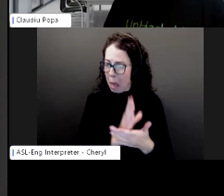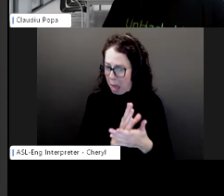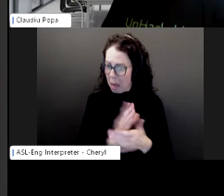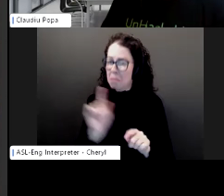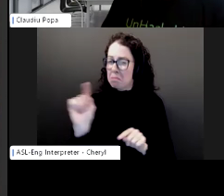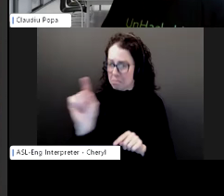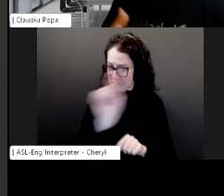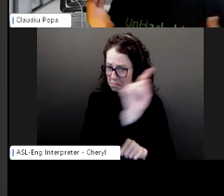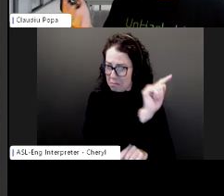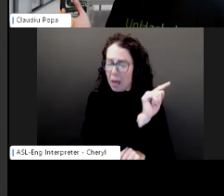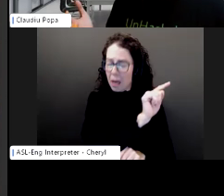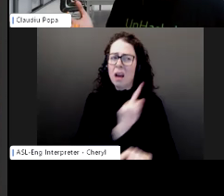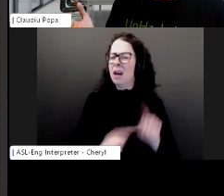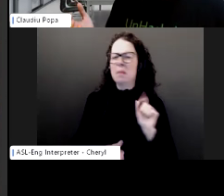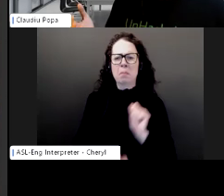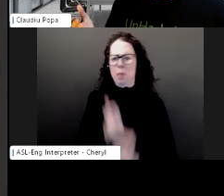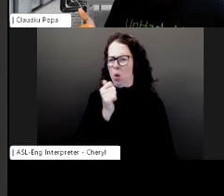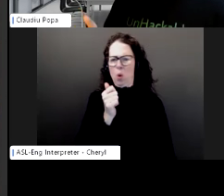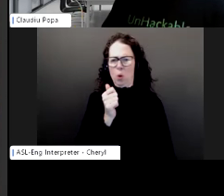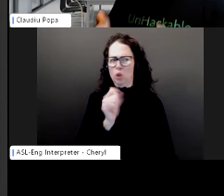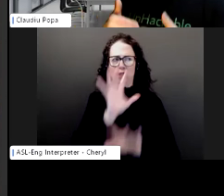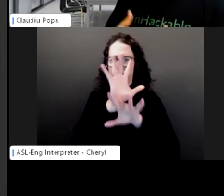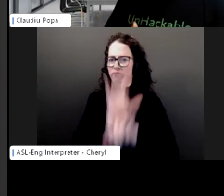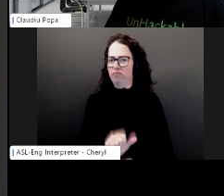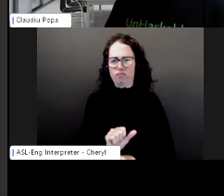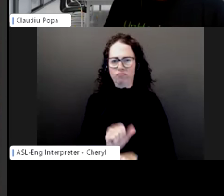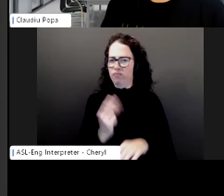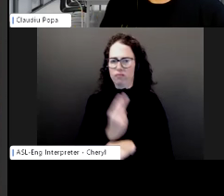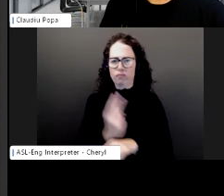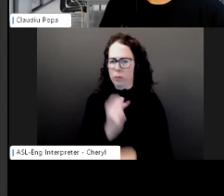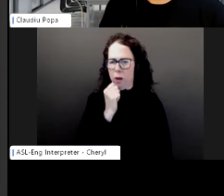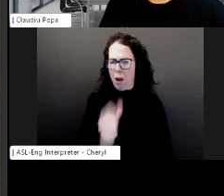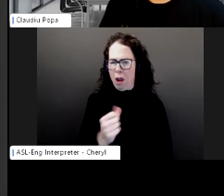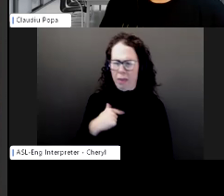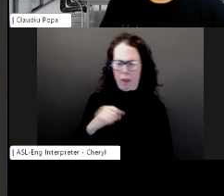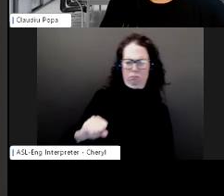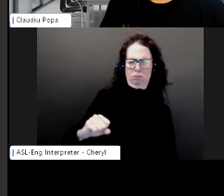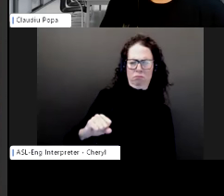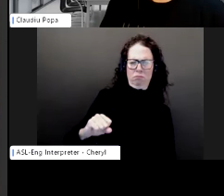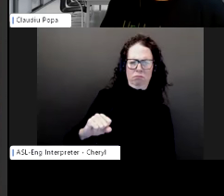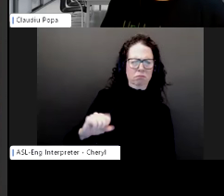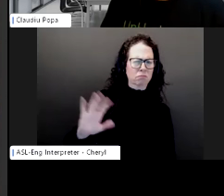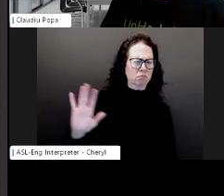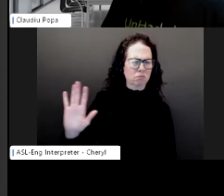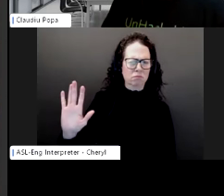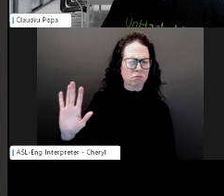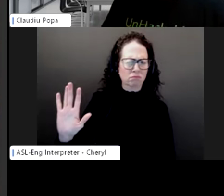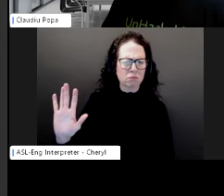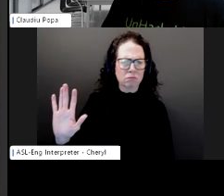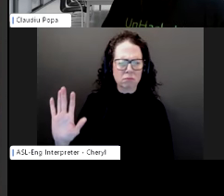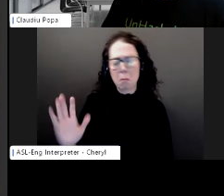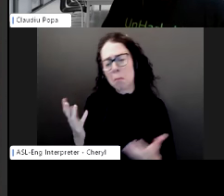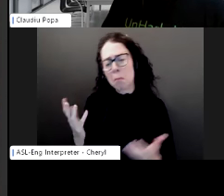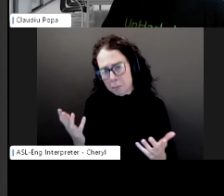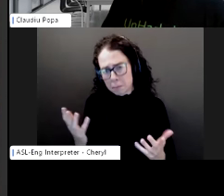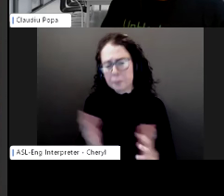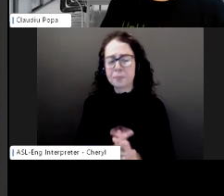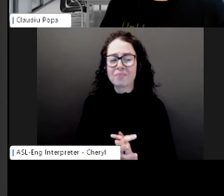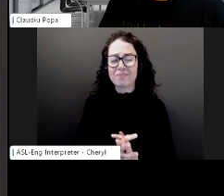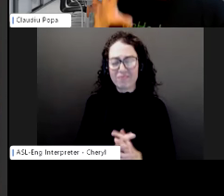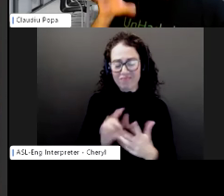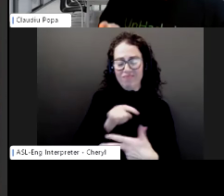Bitcoin, but most people are not going to do that, and they're likely to think twice before they do. So gift cards